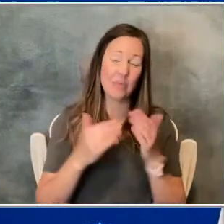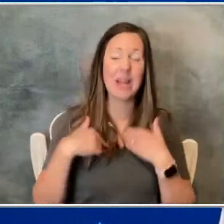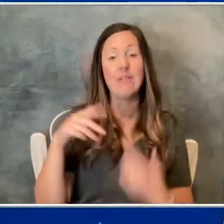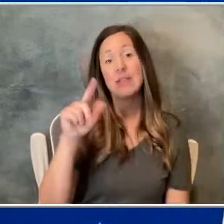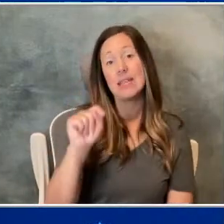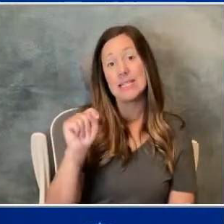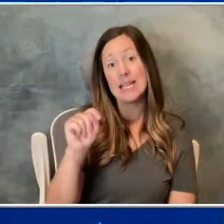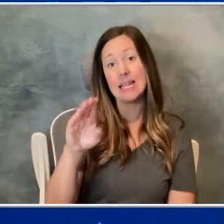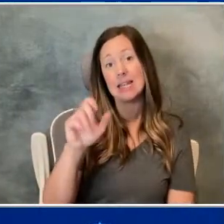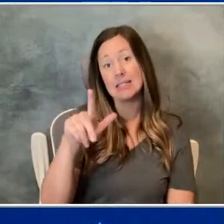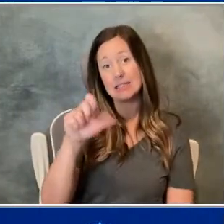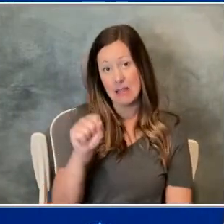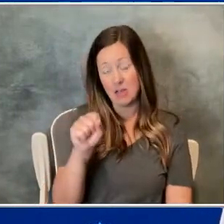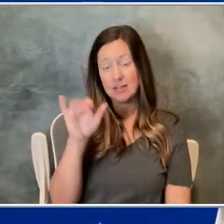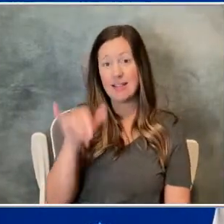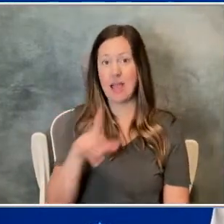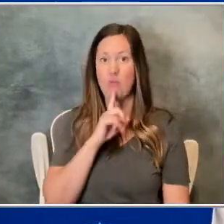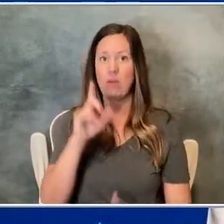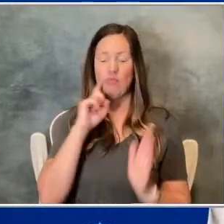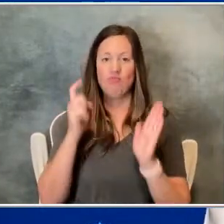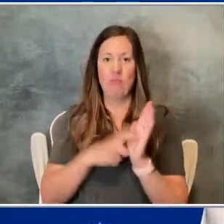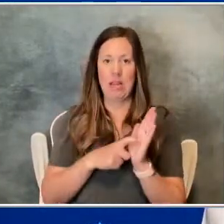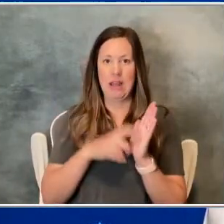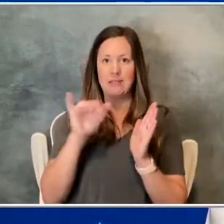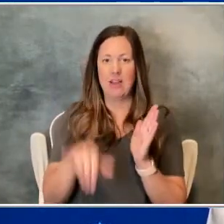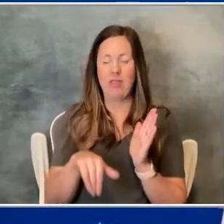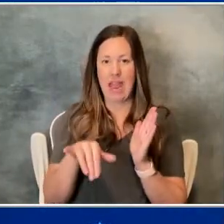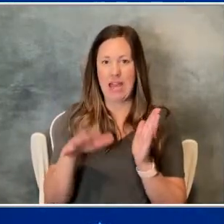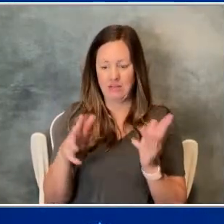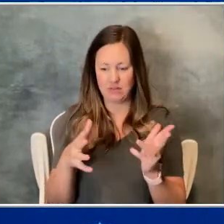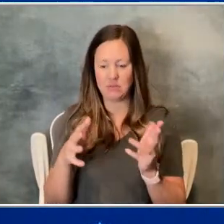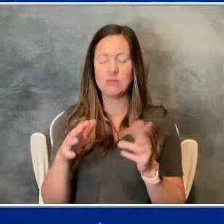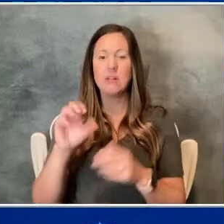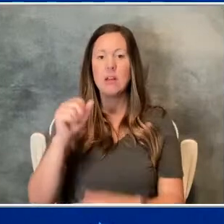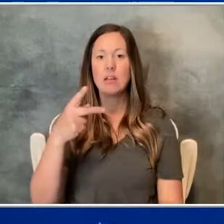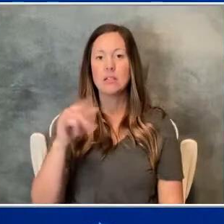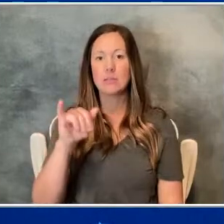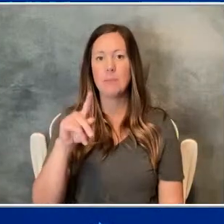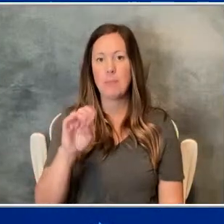are recognized on the spike protein to help reduce our